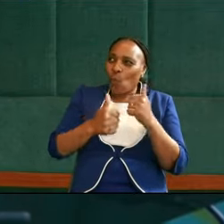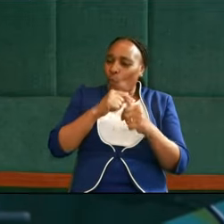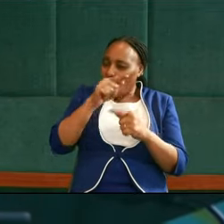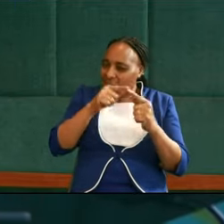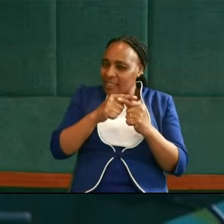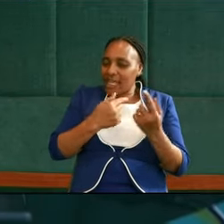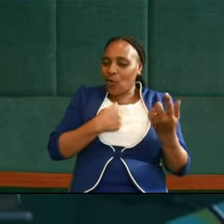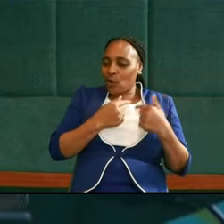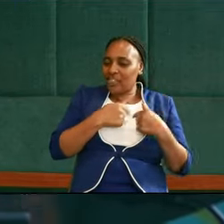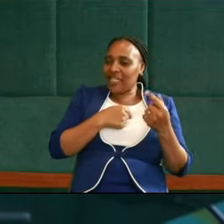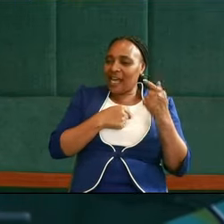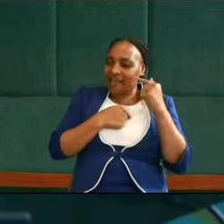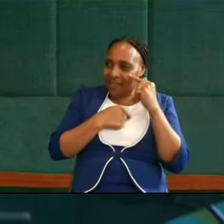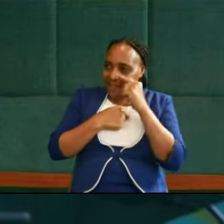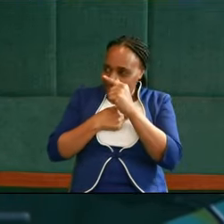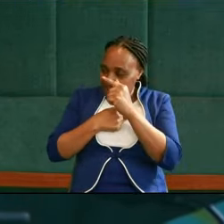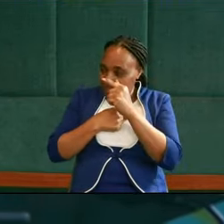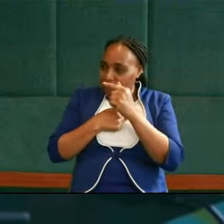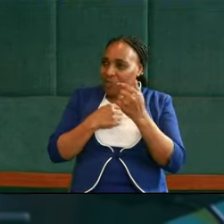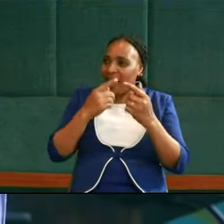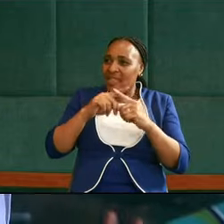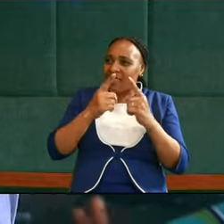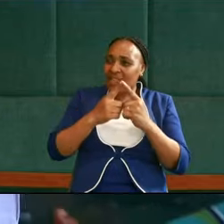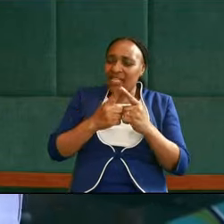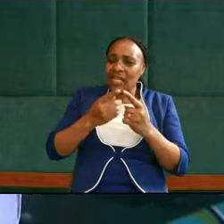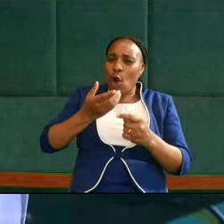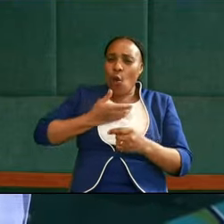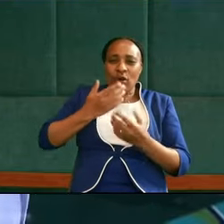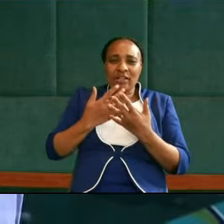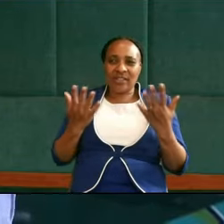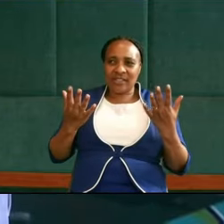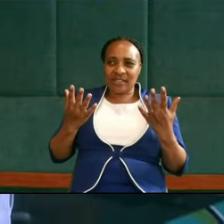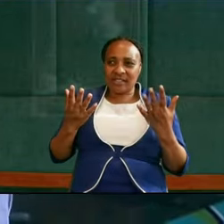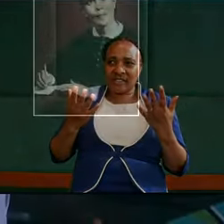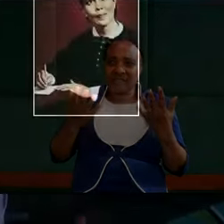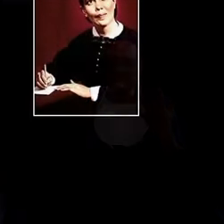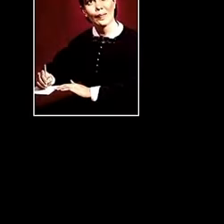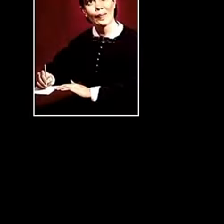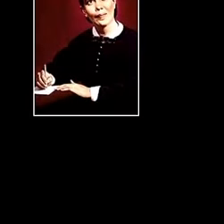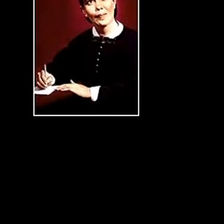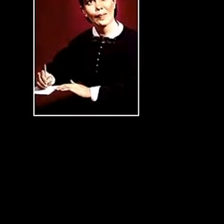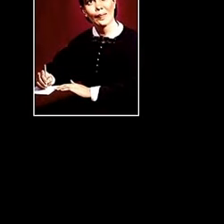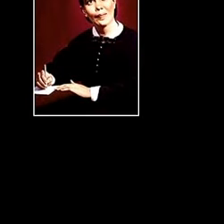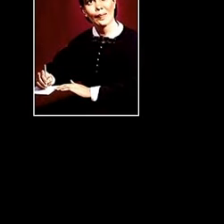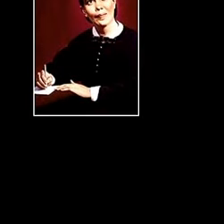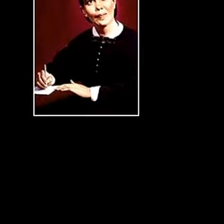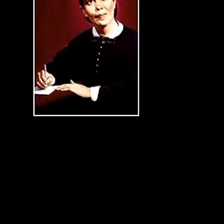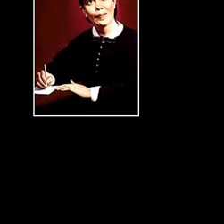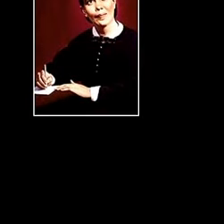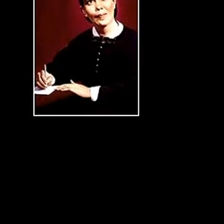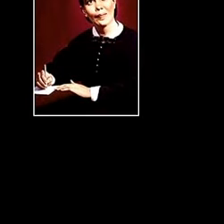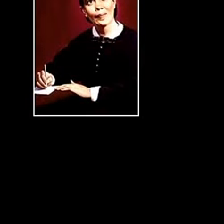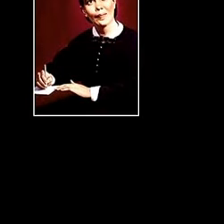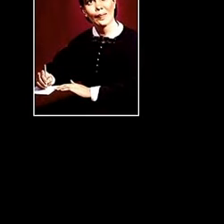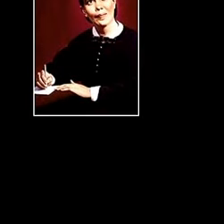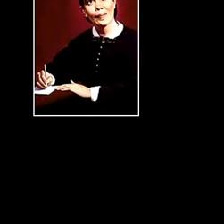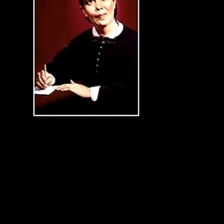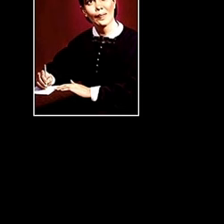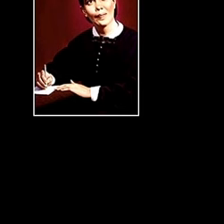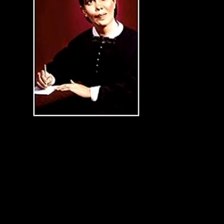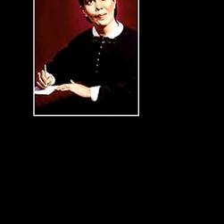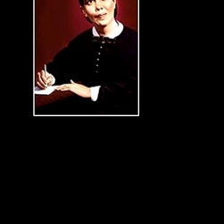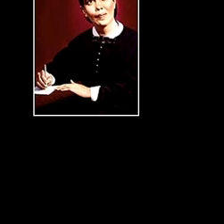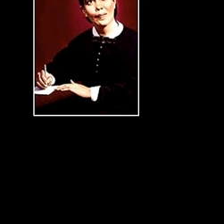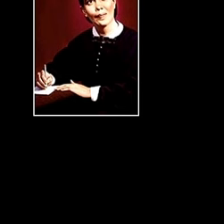the students were thinking, they heard them praying in their rooms, not to the Virgin Mary, but to the Savior, whom they